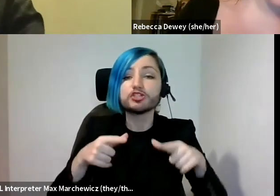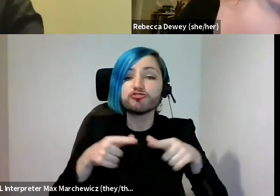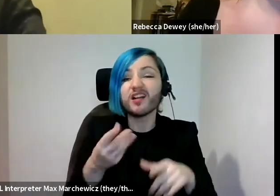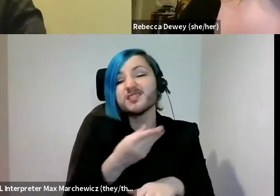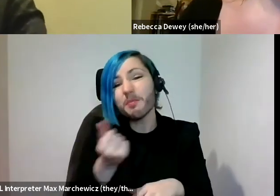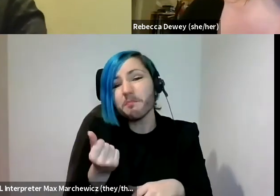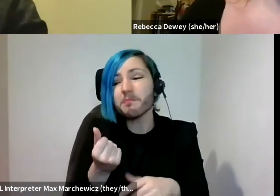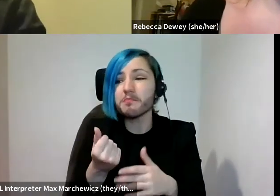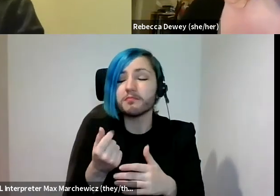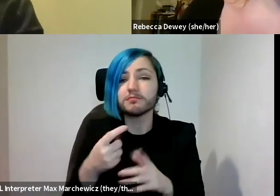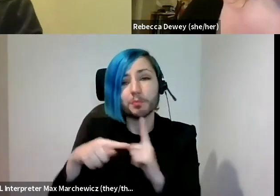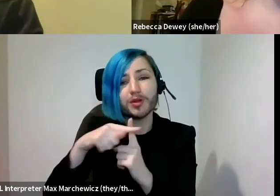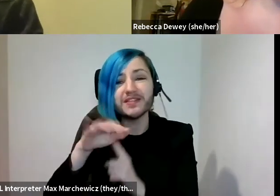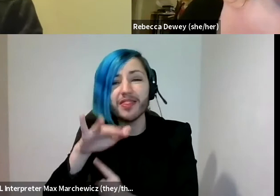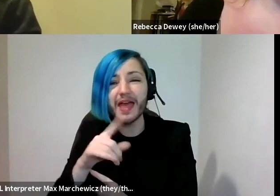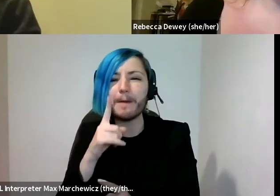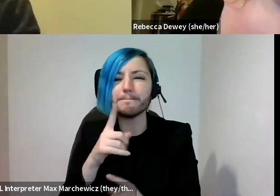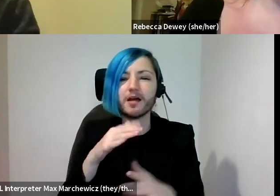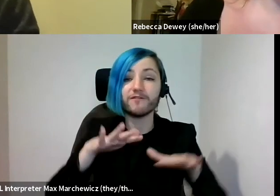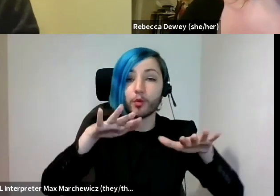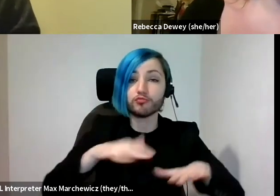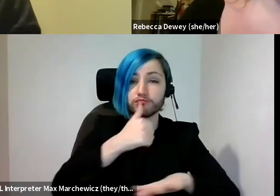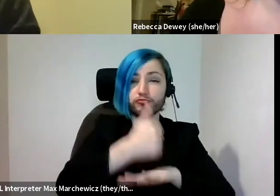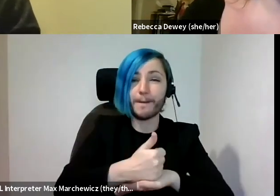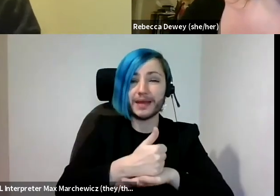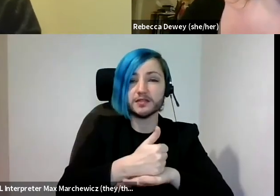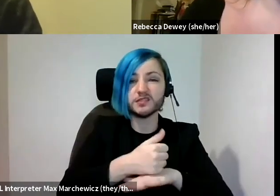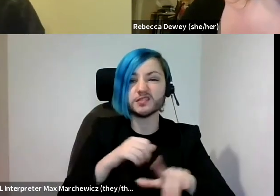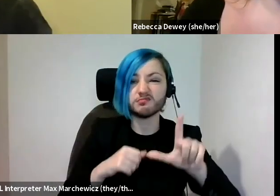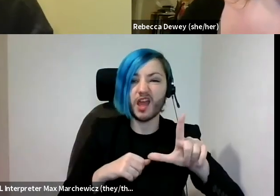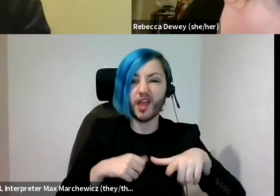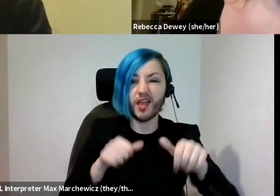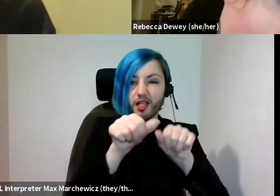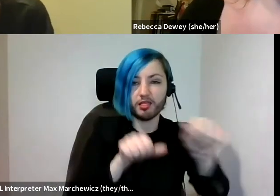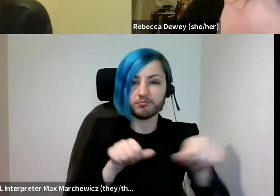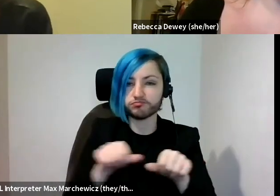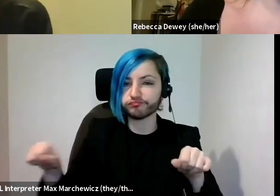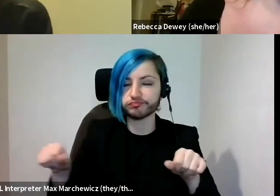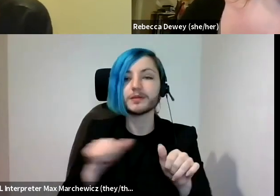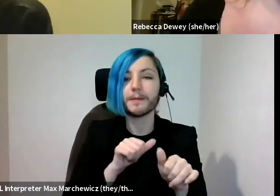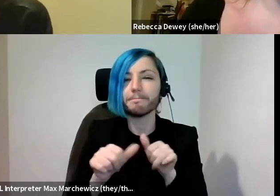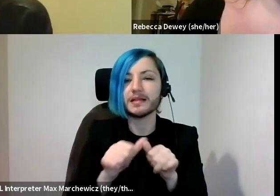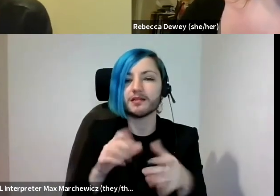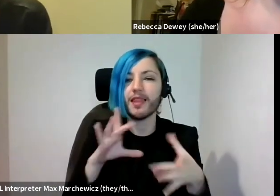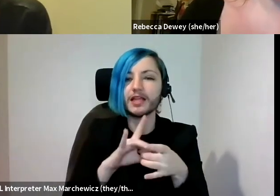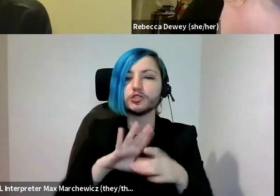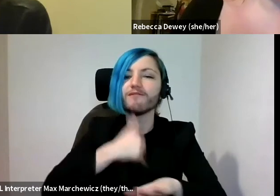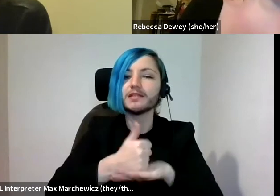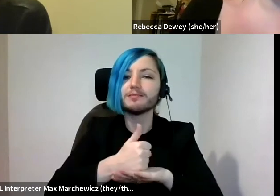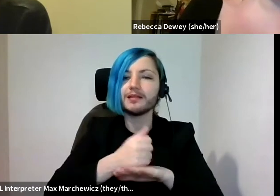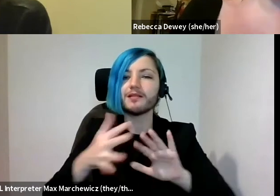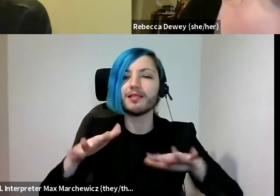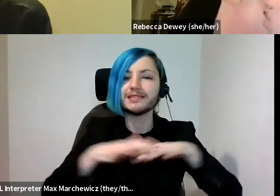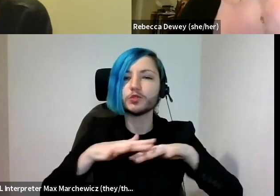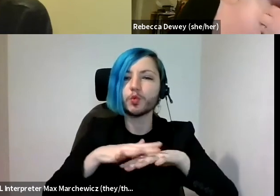simplest one that's well matched to the distortion, the fundamental distortion. Brilliant, thank